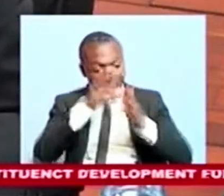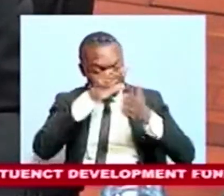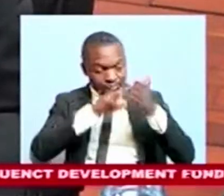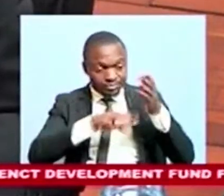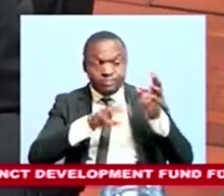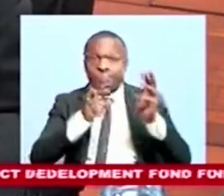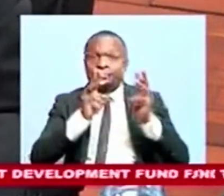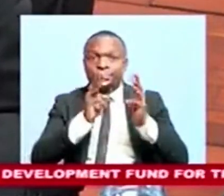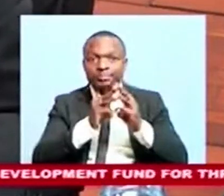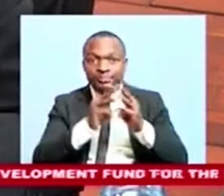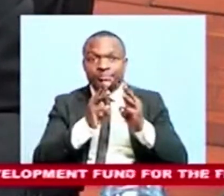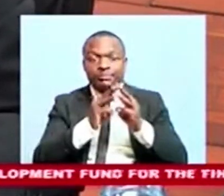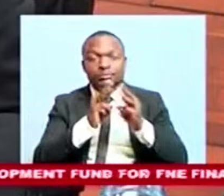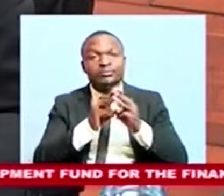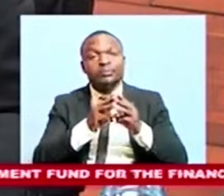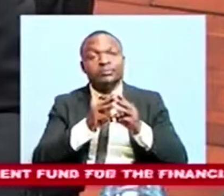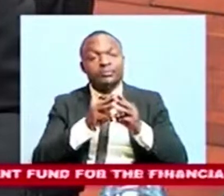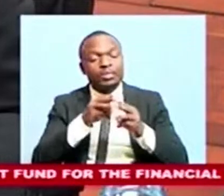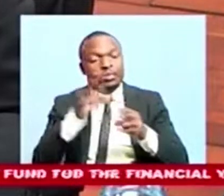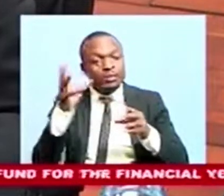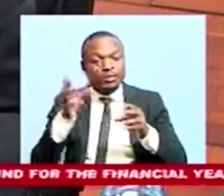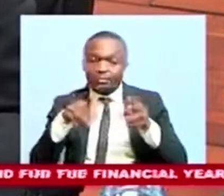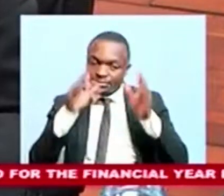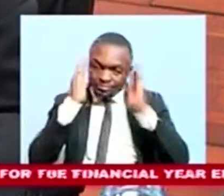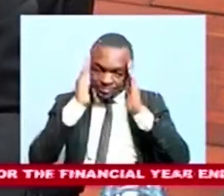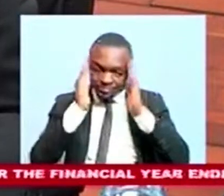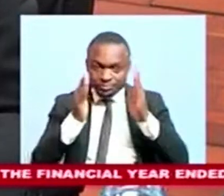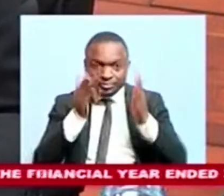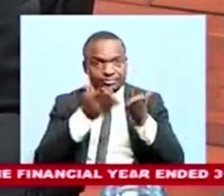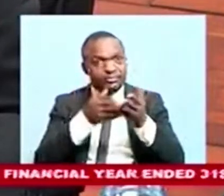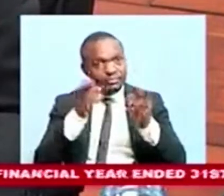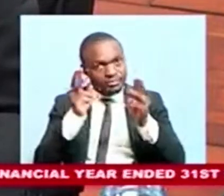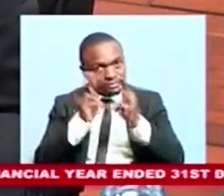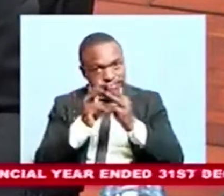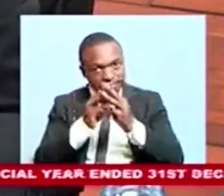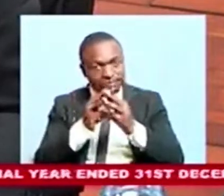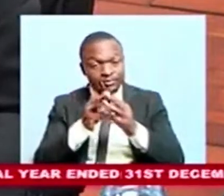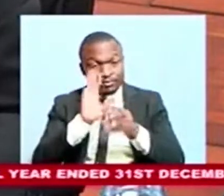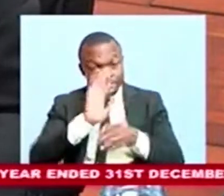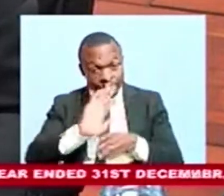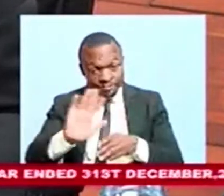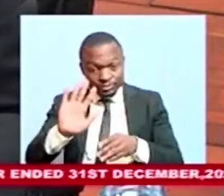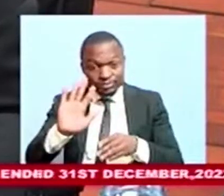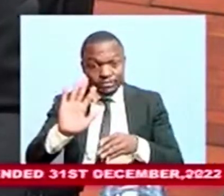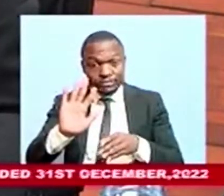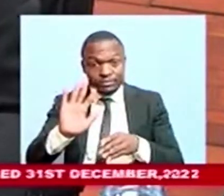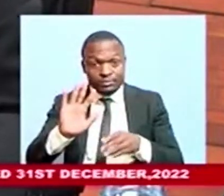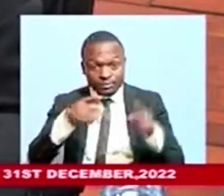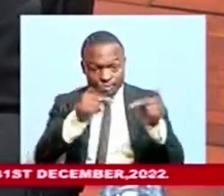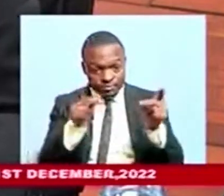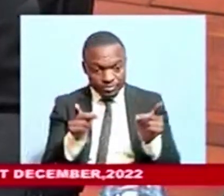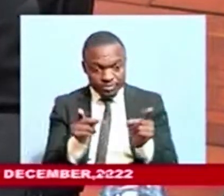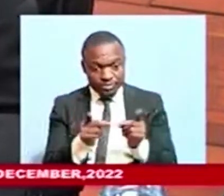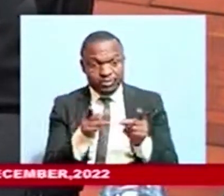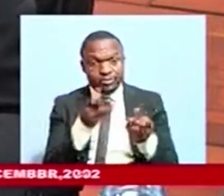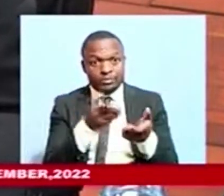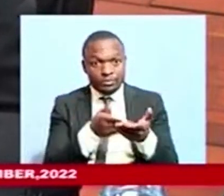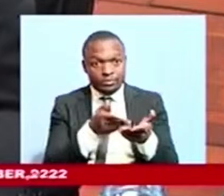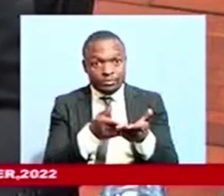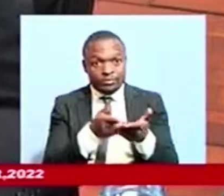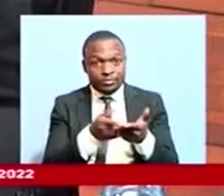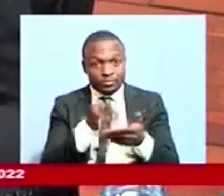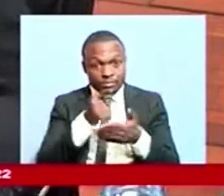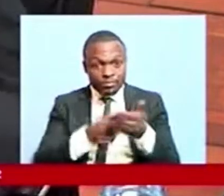they are underlisted, will be attending this meeting, and their entitlements is ABCD. Afterwards, they are quit.